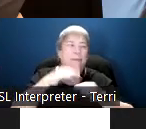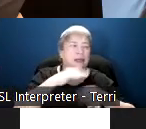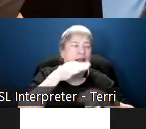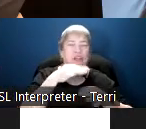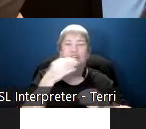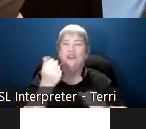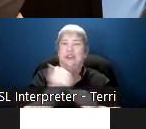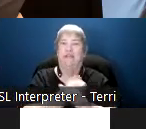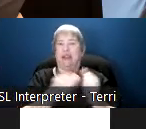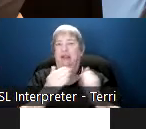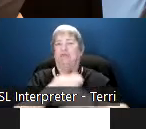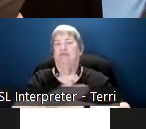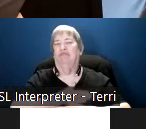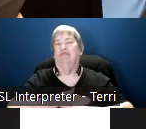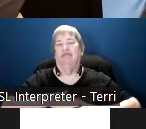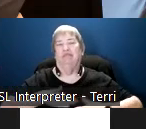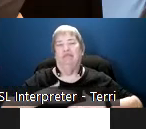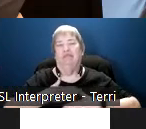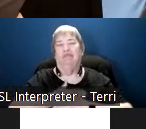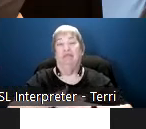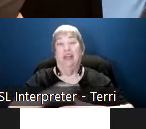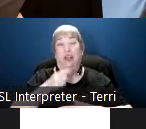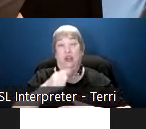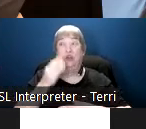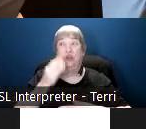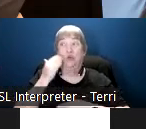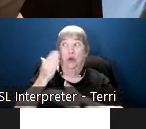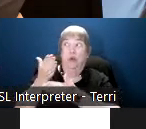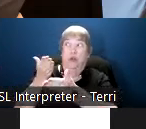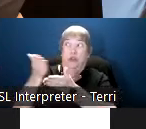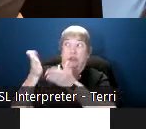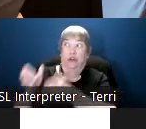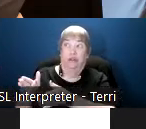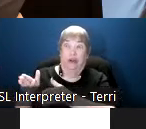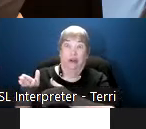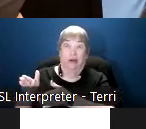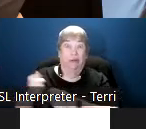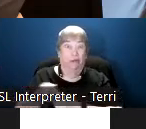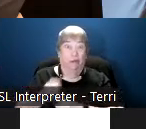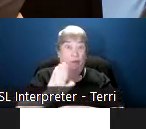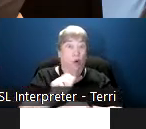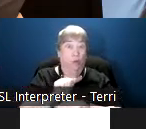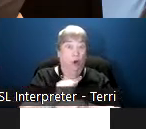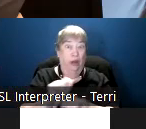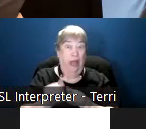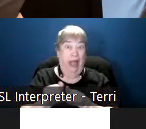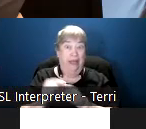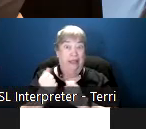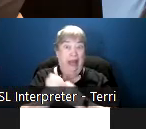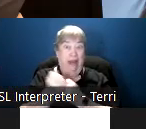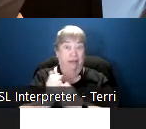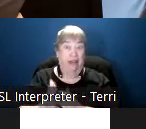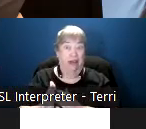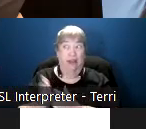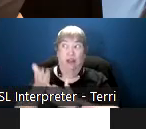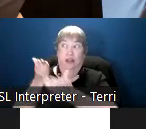things. And you know the server from your role as an advocate. They used your organization's